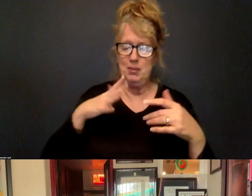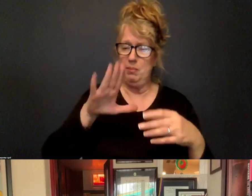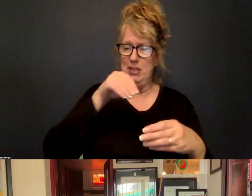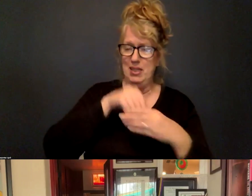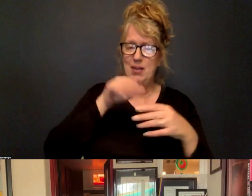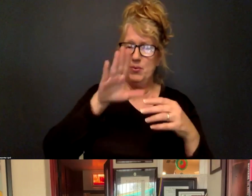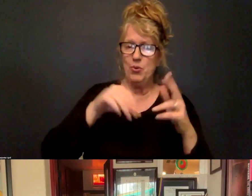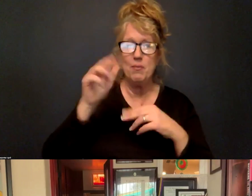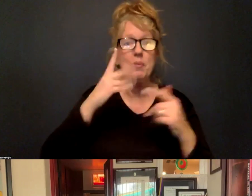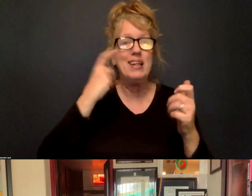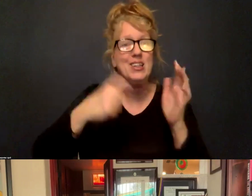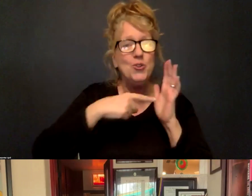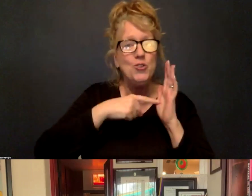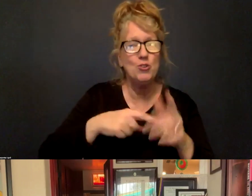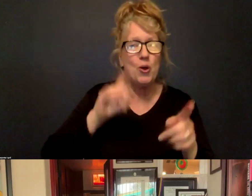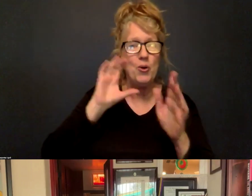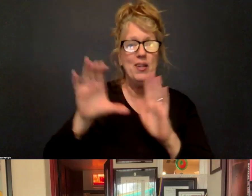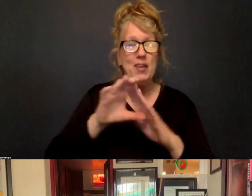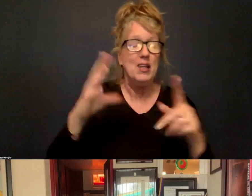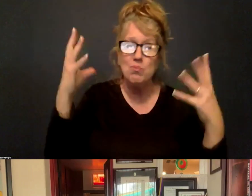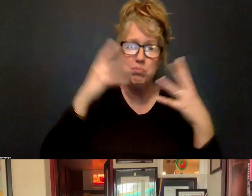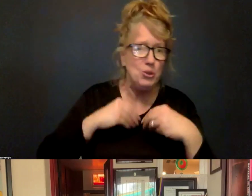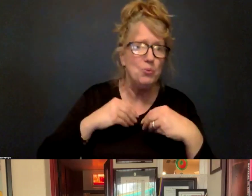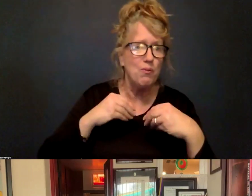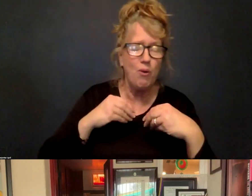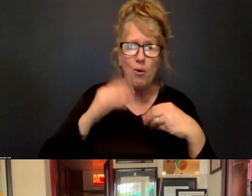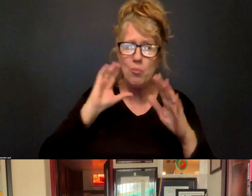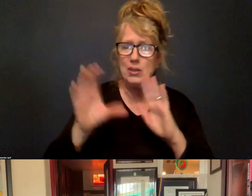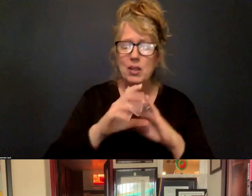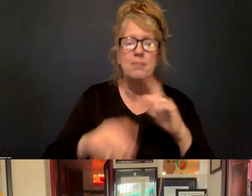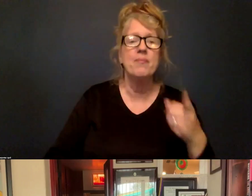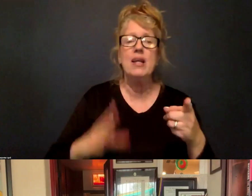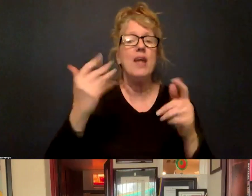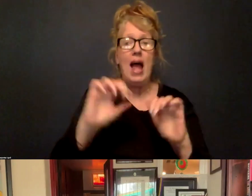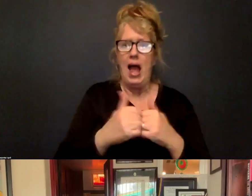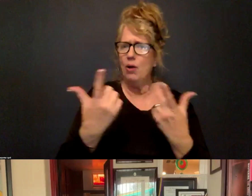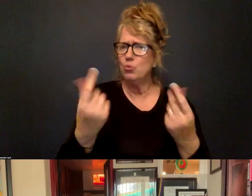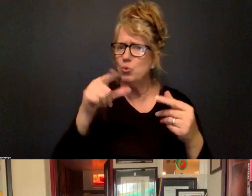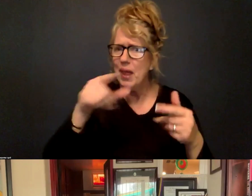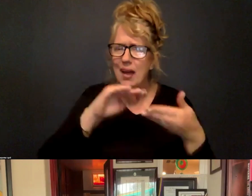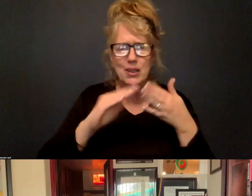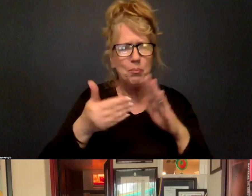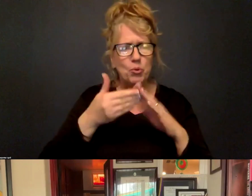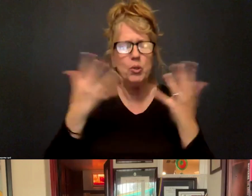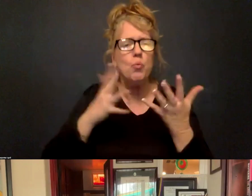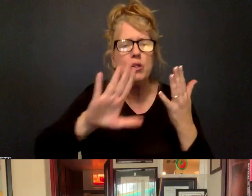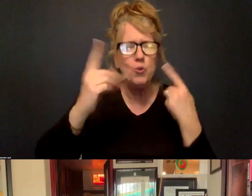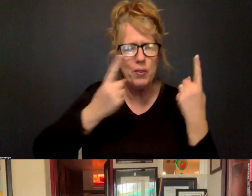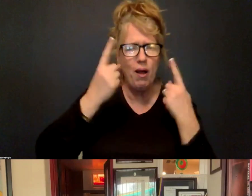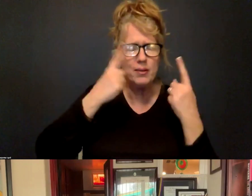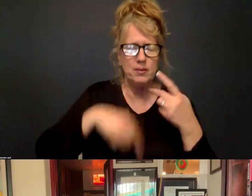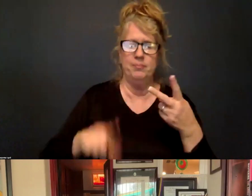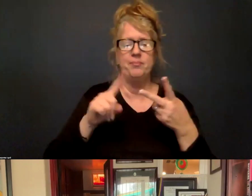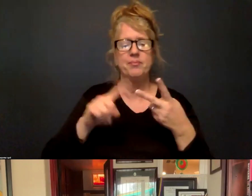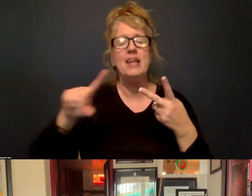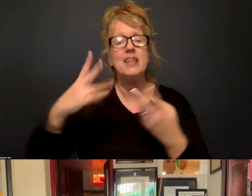the picture that you showed, Travis, is beautiful. And how do you do that within a community? What are your thoughts about that? And then the second piece is,